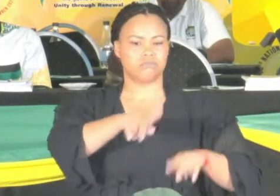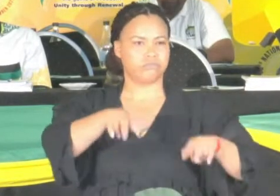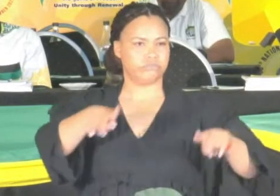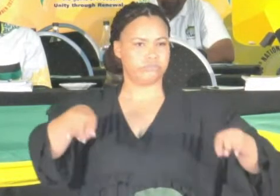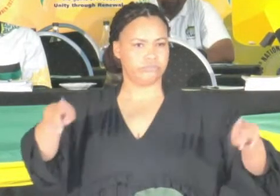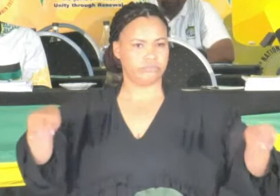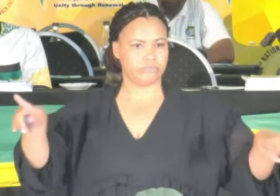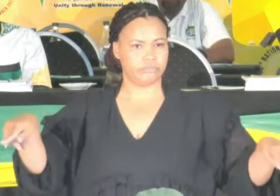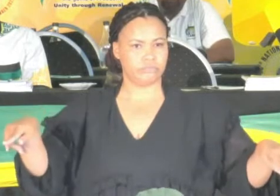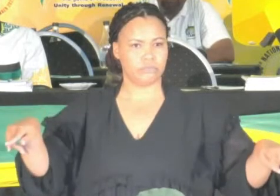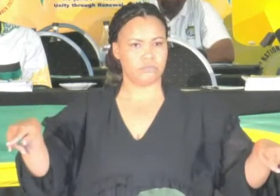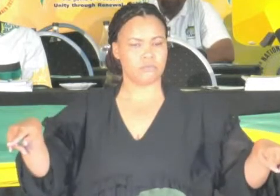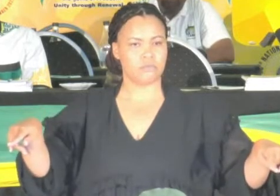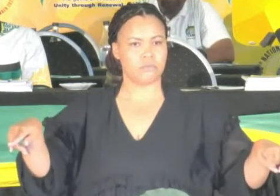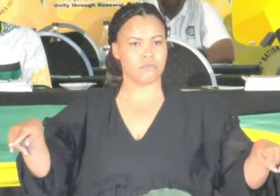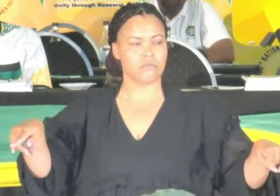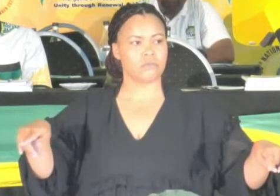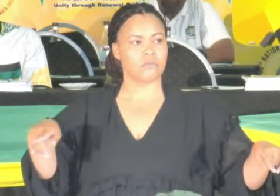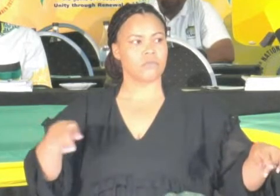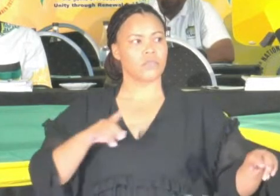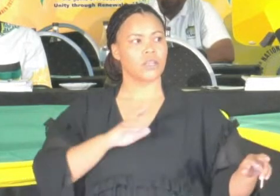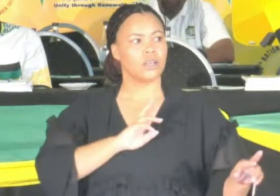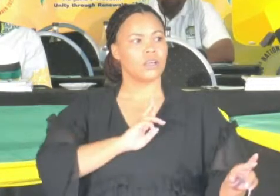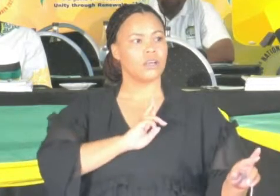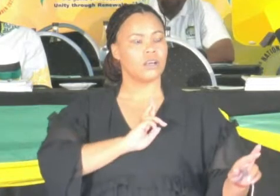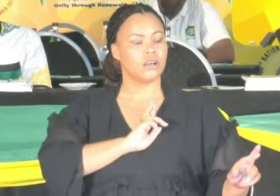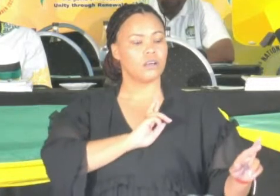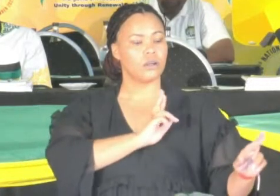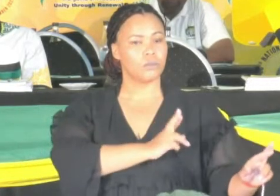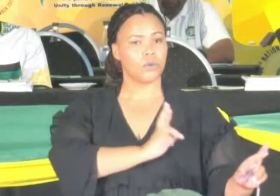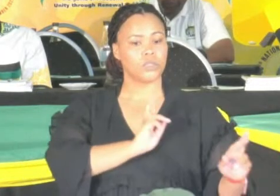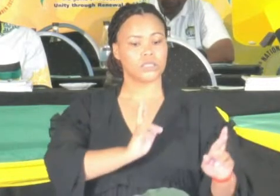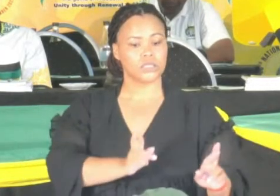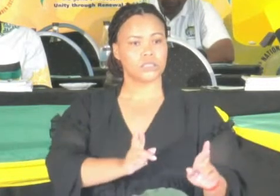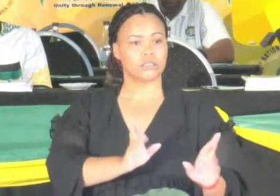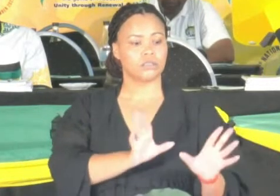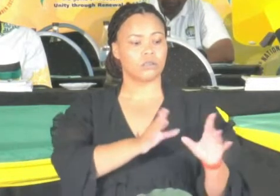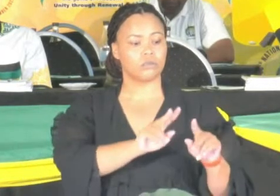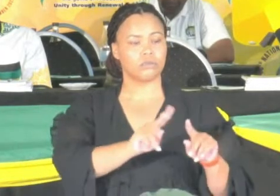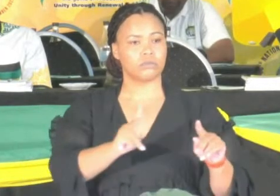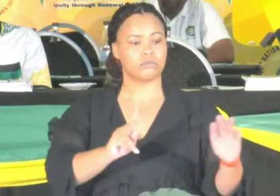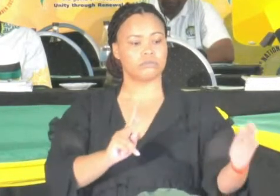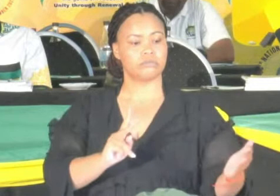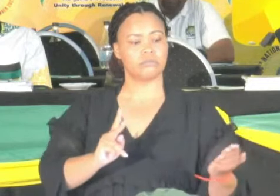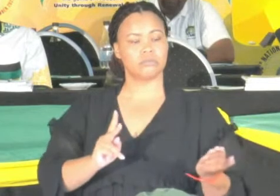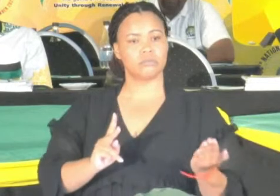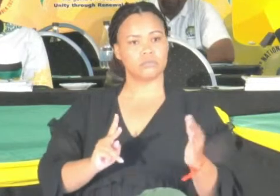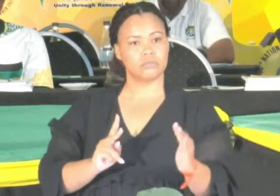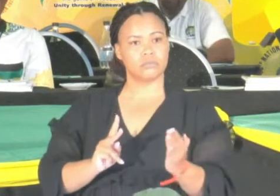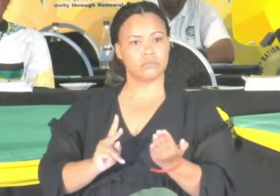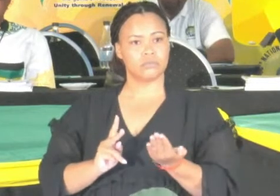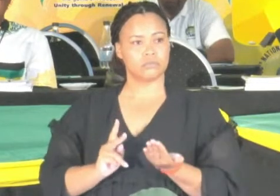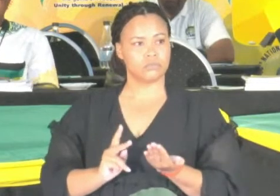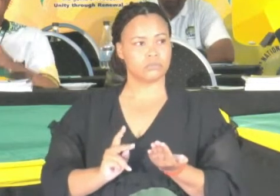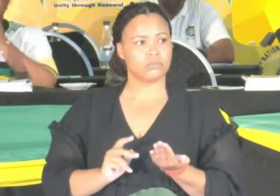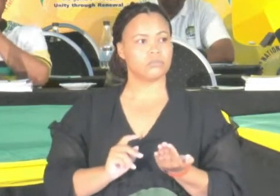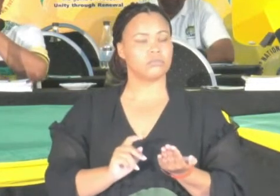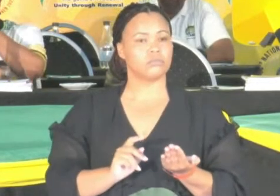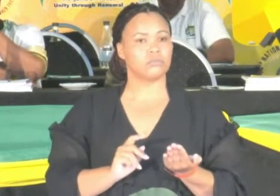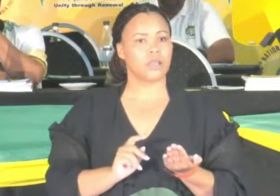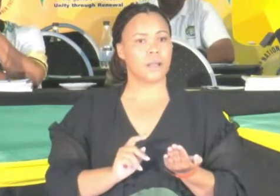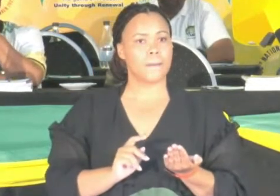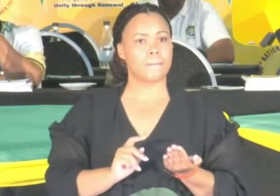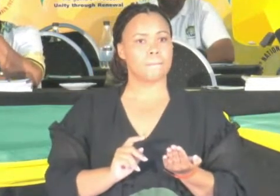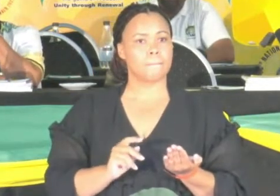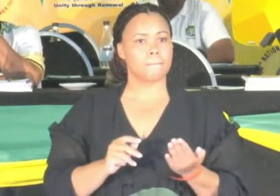country to receive the reports of the commissions that sat during the first part of our